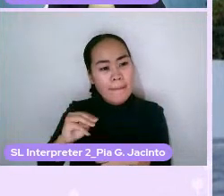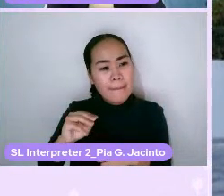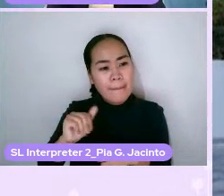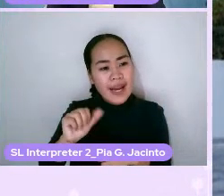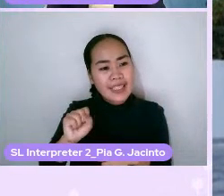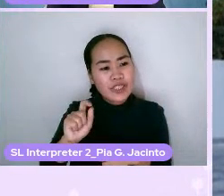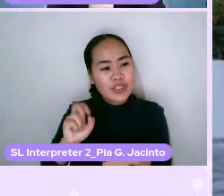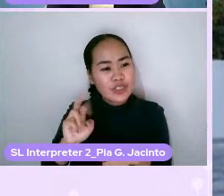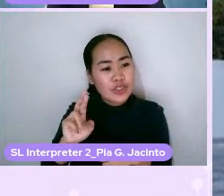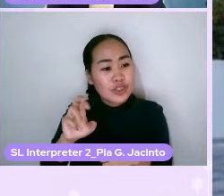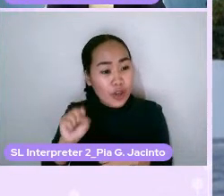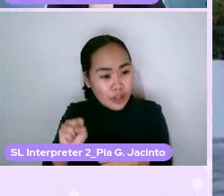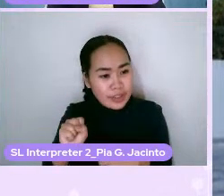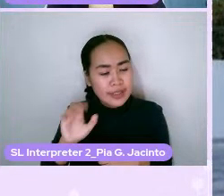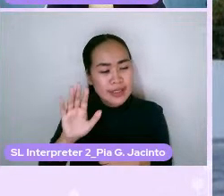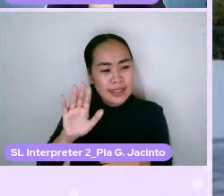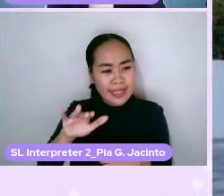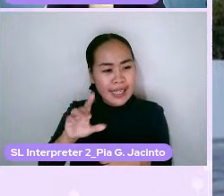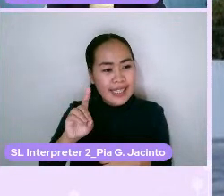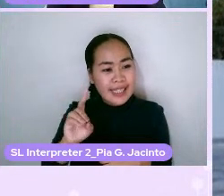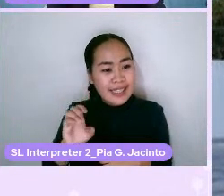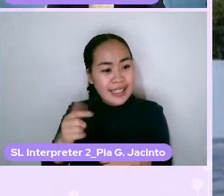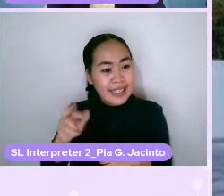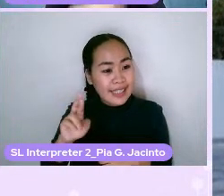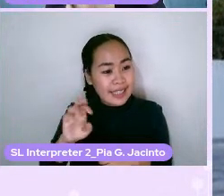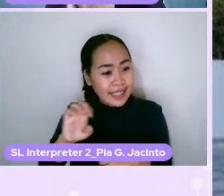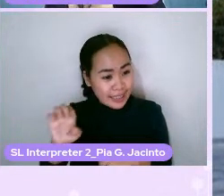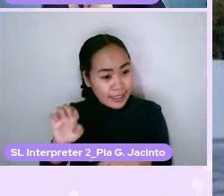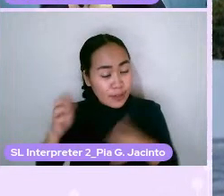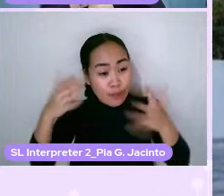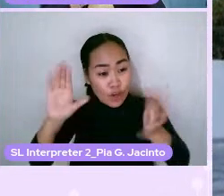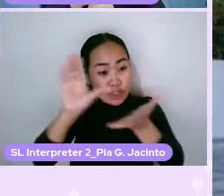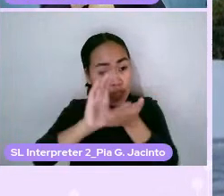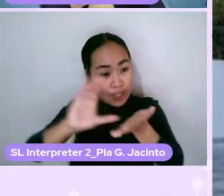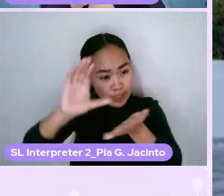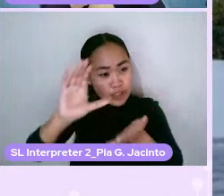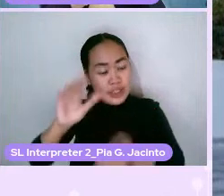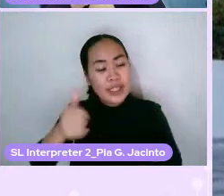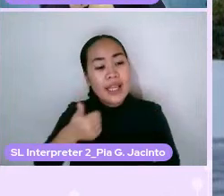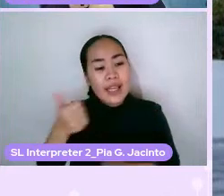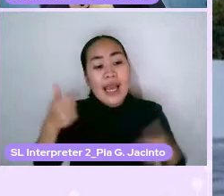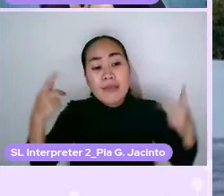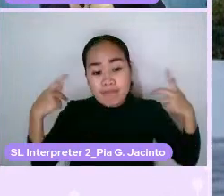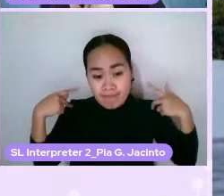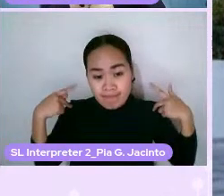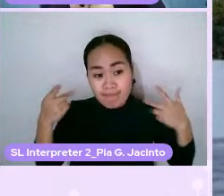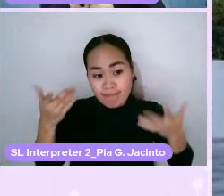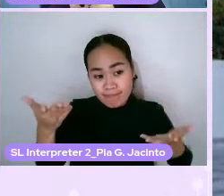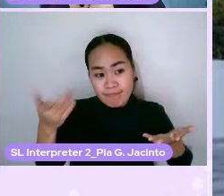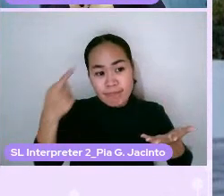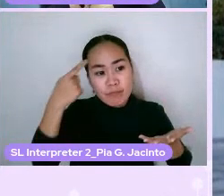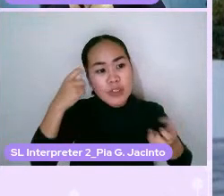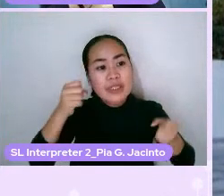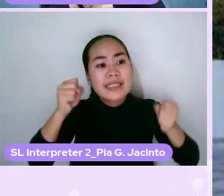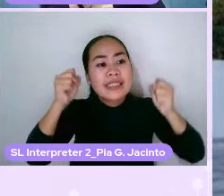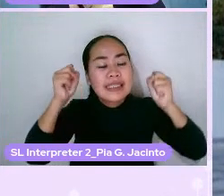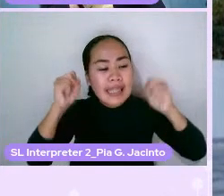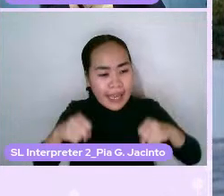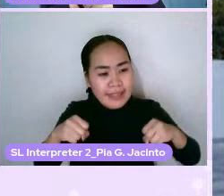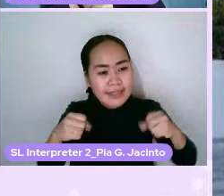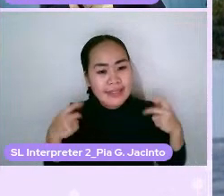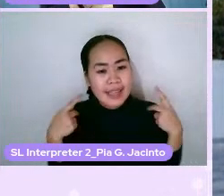so-called incentives for self-finance graduates, which I applied to and granted as a privilege to our